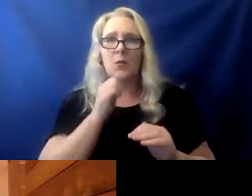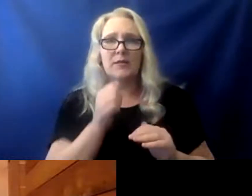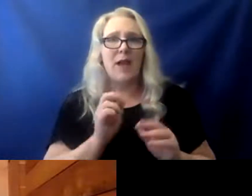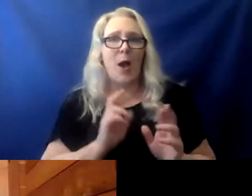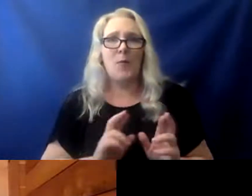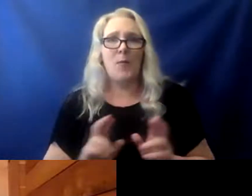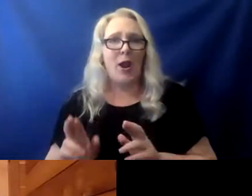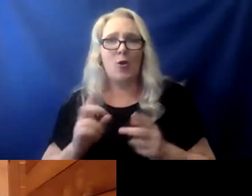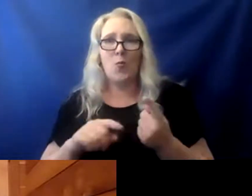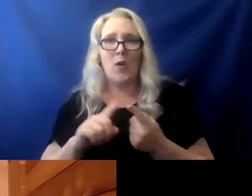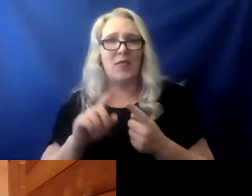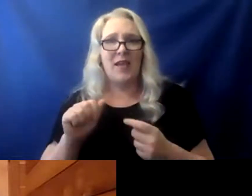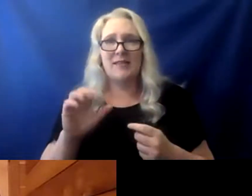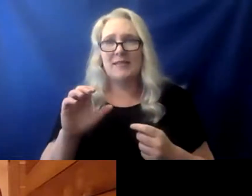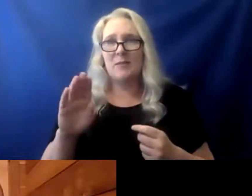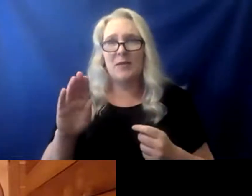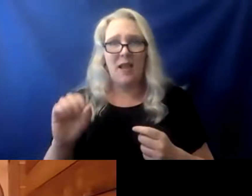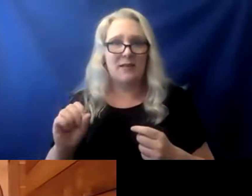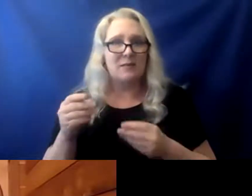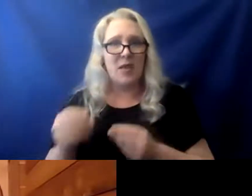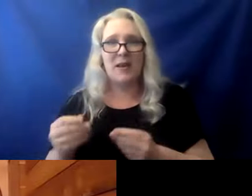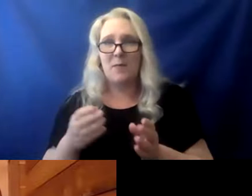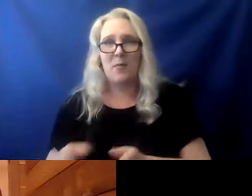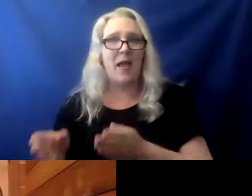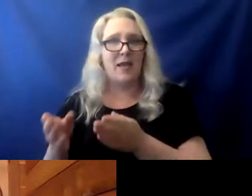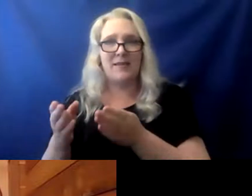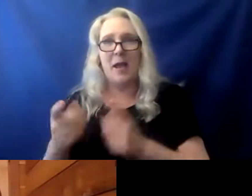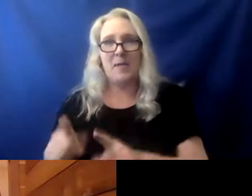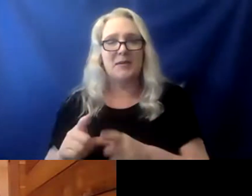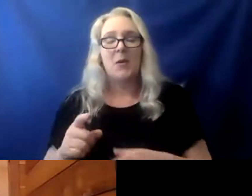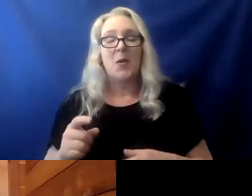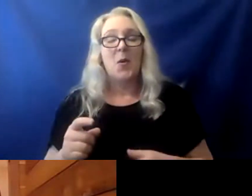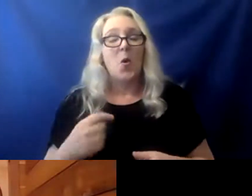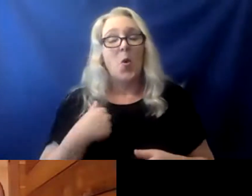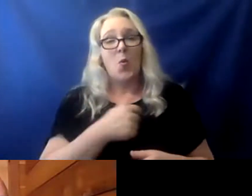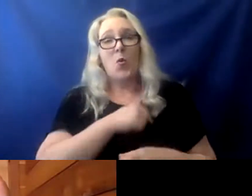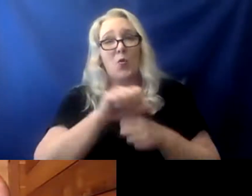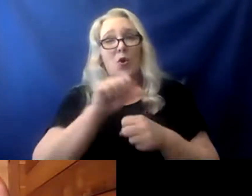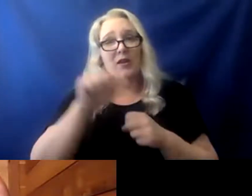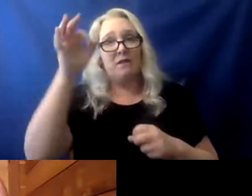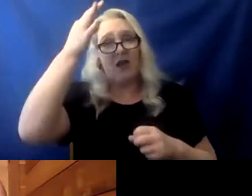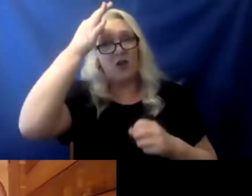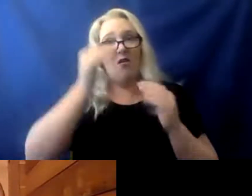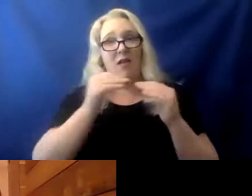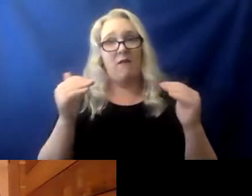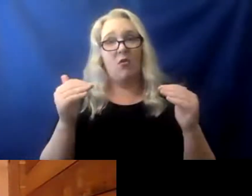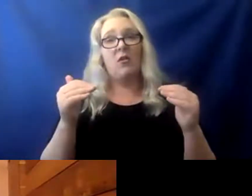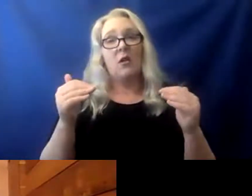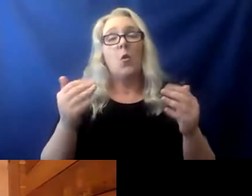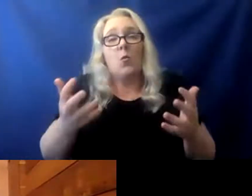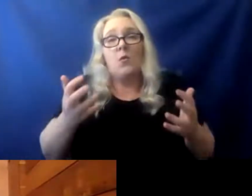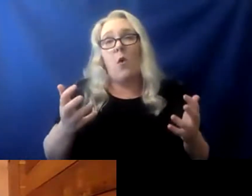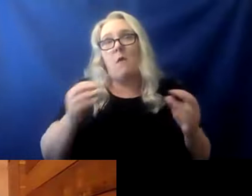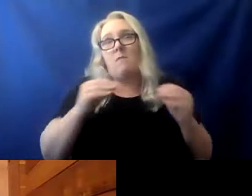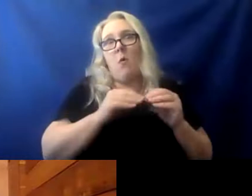plan opportunity arrived. And I hope, you know, we're working at the federal level to expand those opportunities